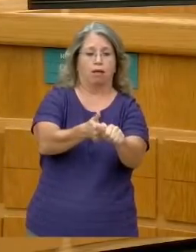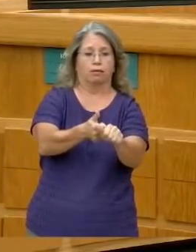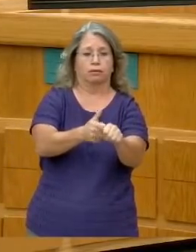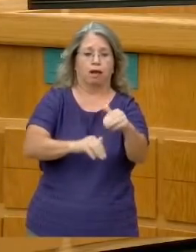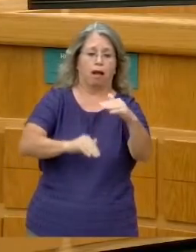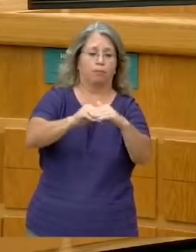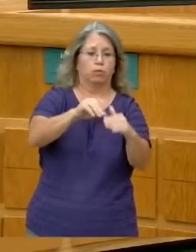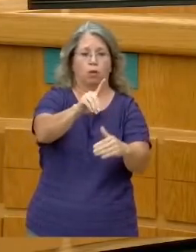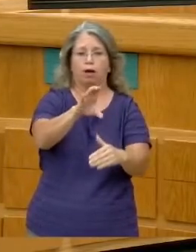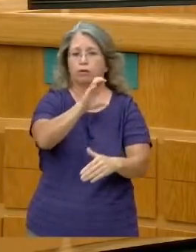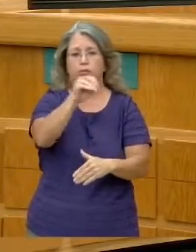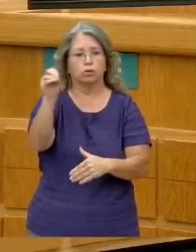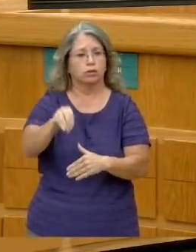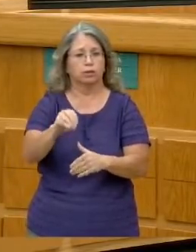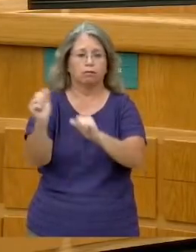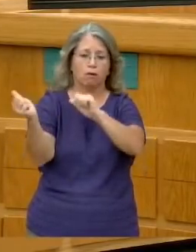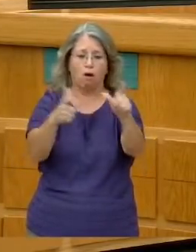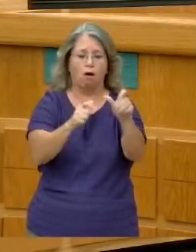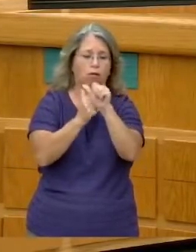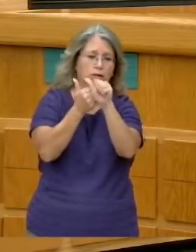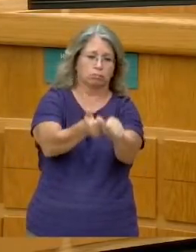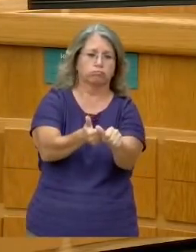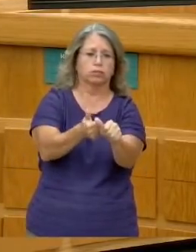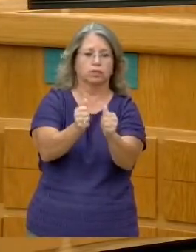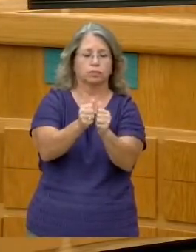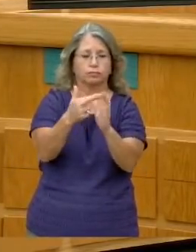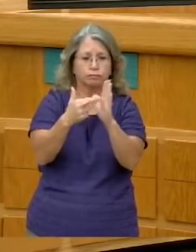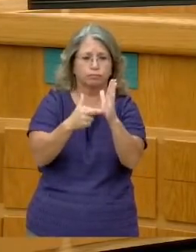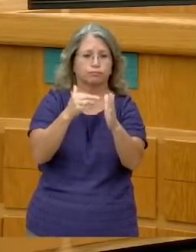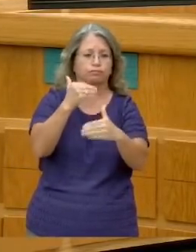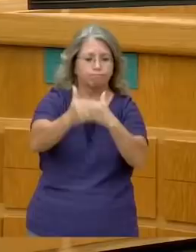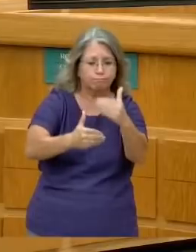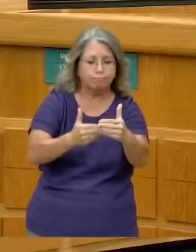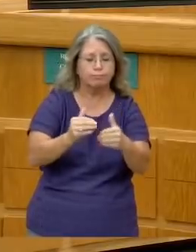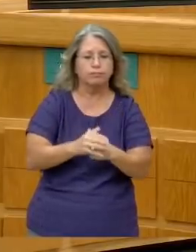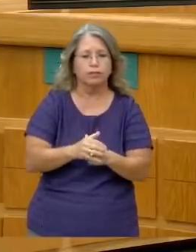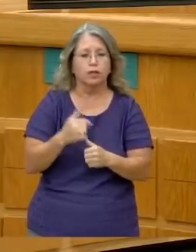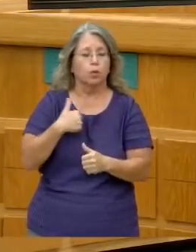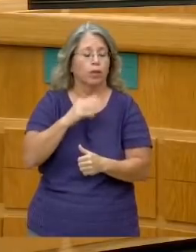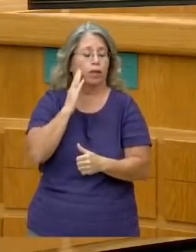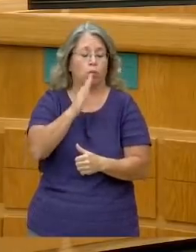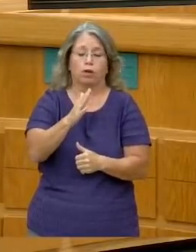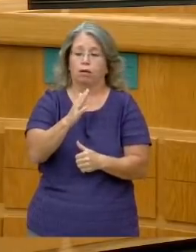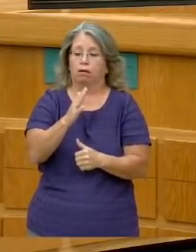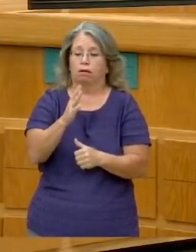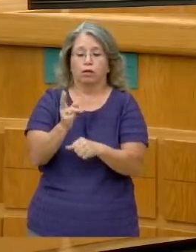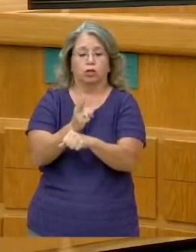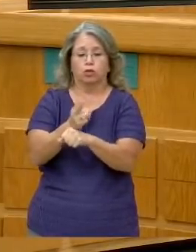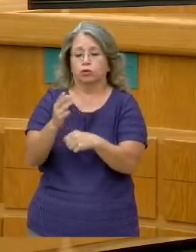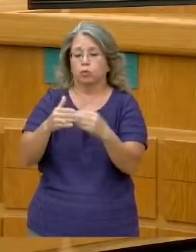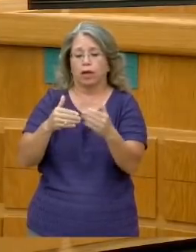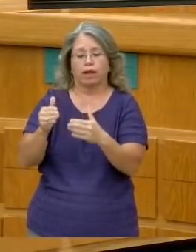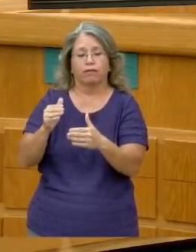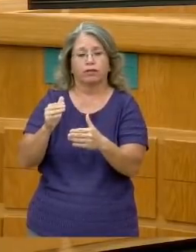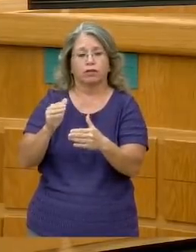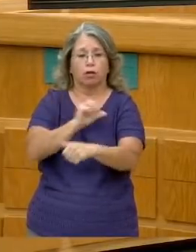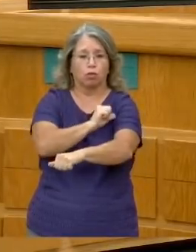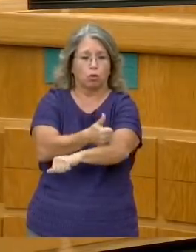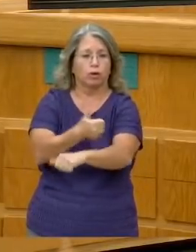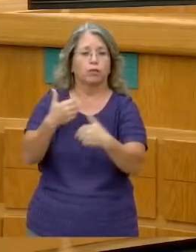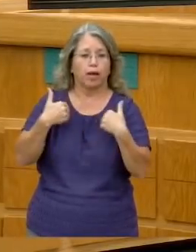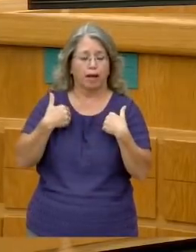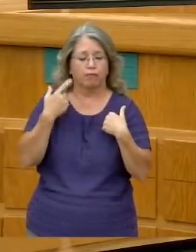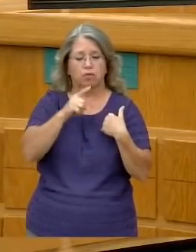100%. And we will use whatever means are available to accomplish that goal. But for the